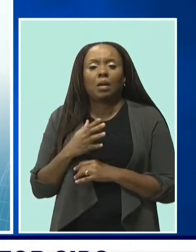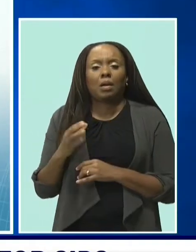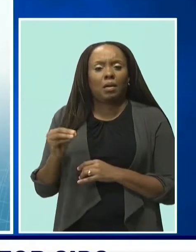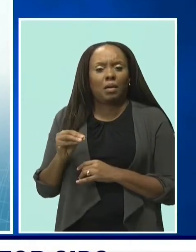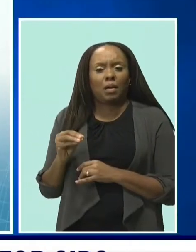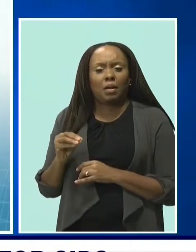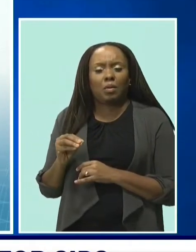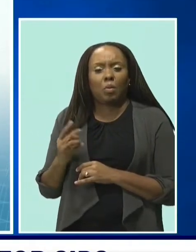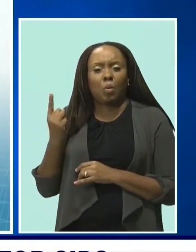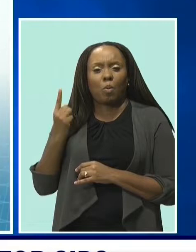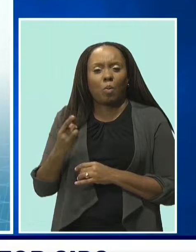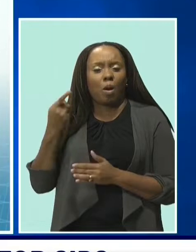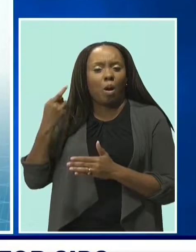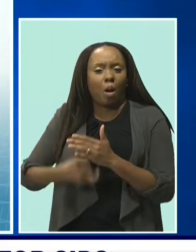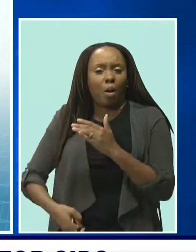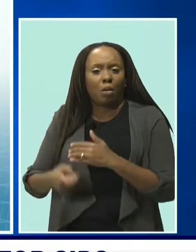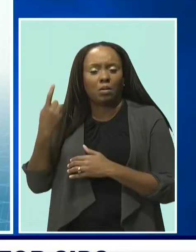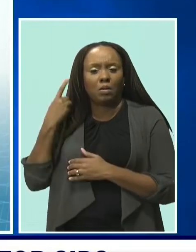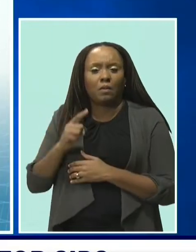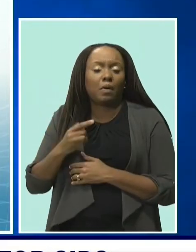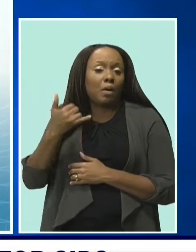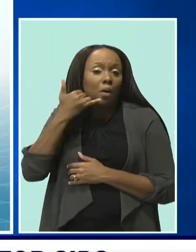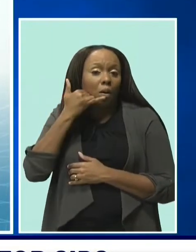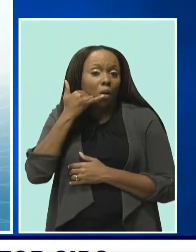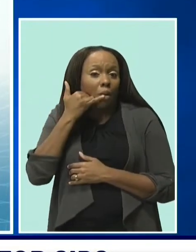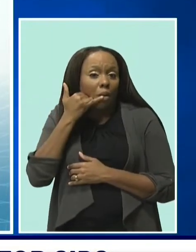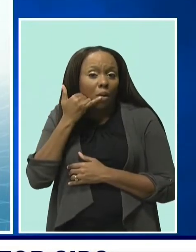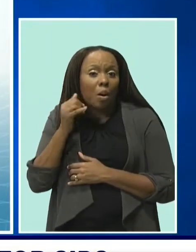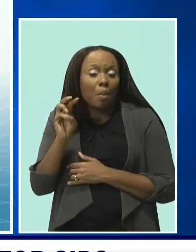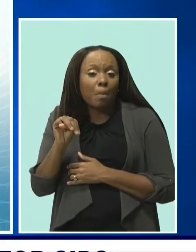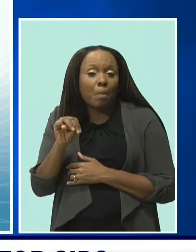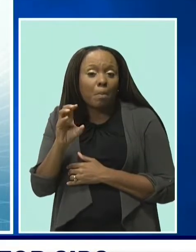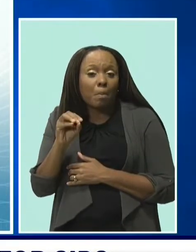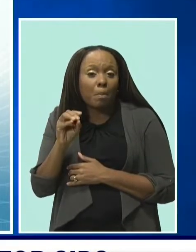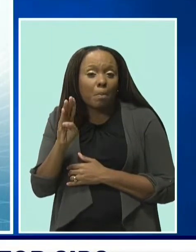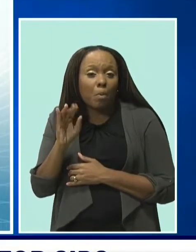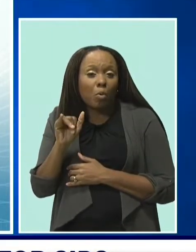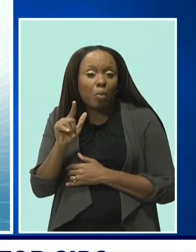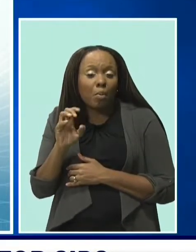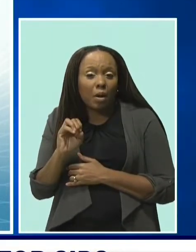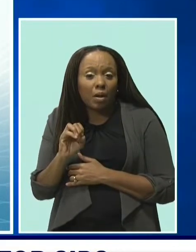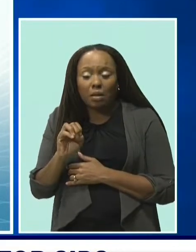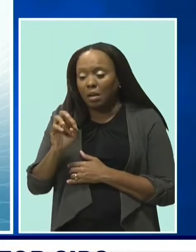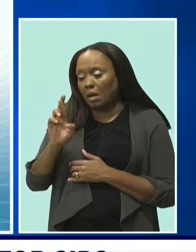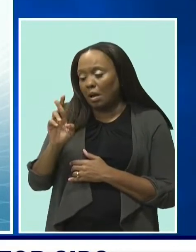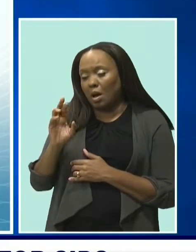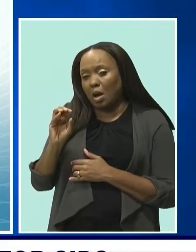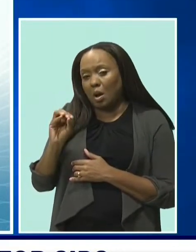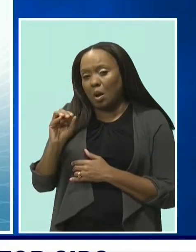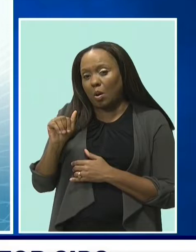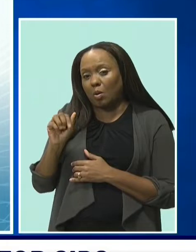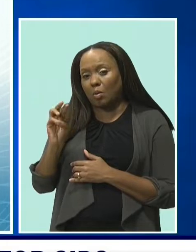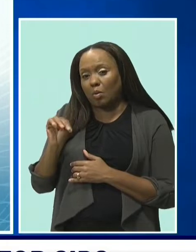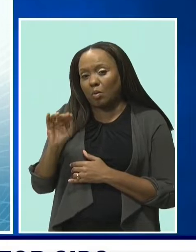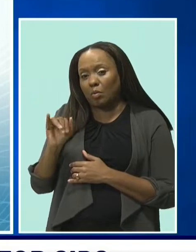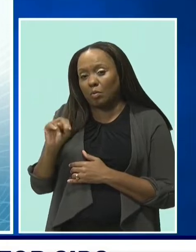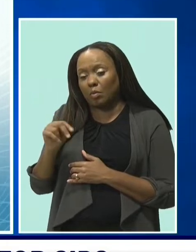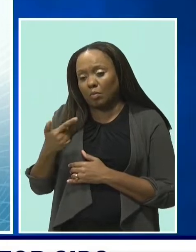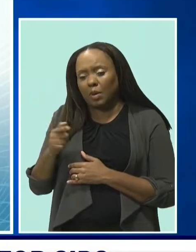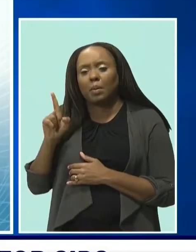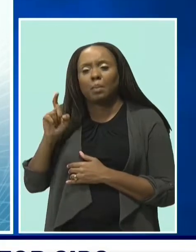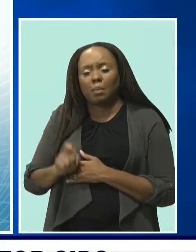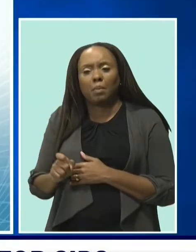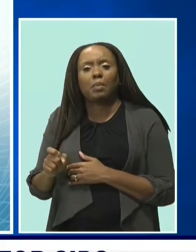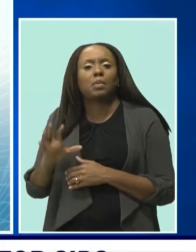single roaming rate for mobile communication must be at the top of the list when addressing the vulnerabilities of small island developing